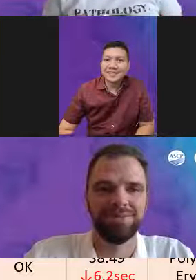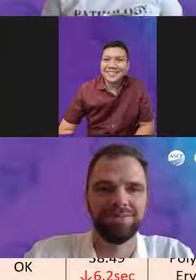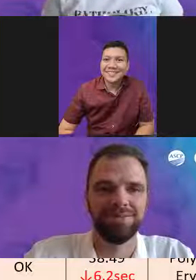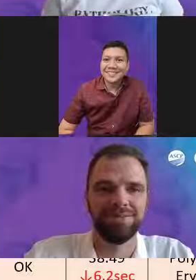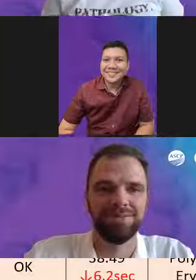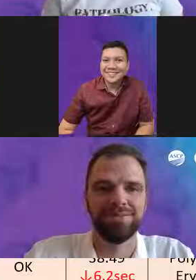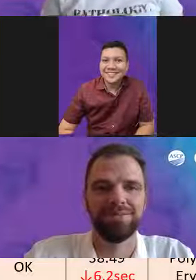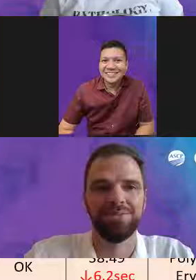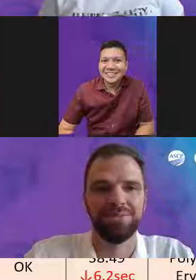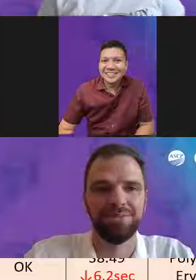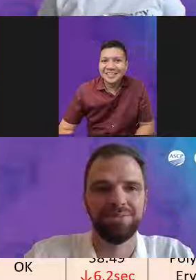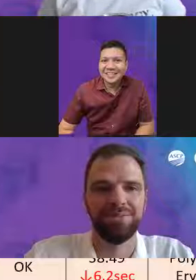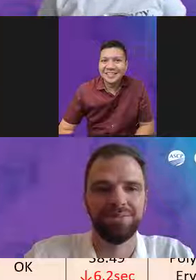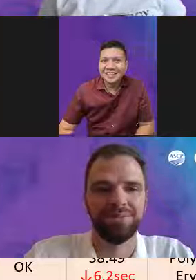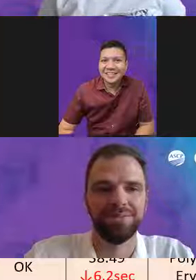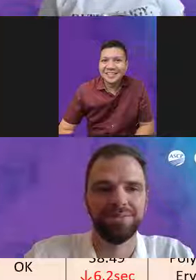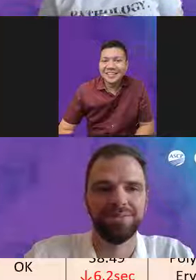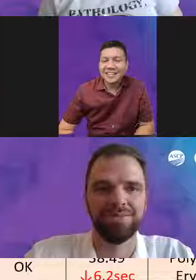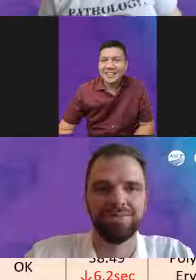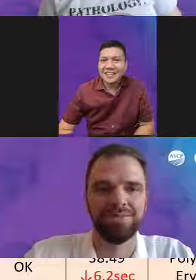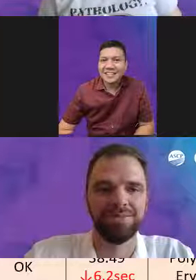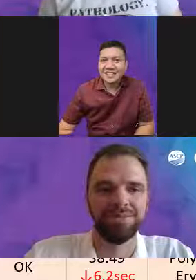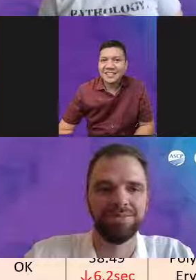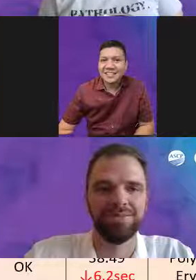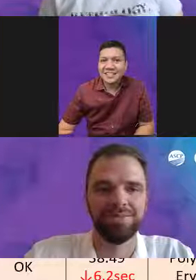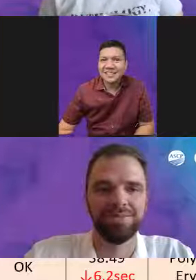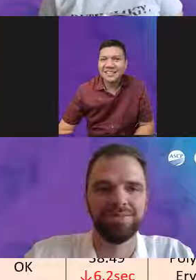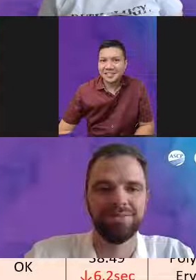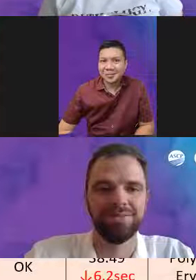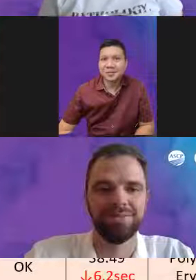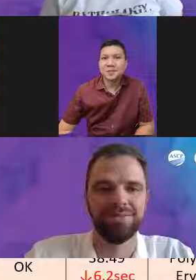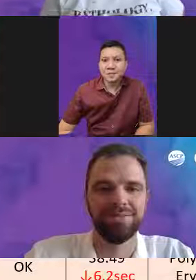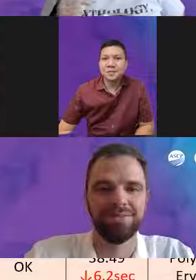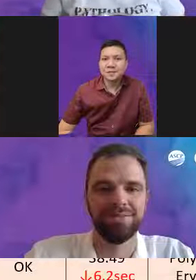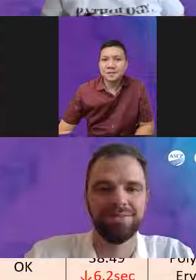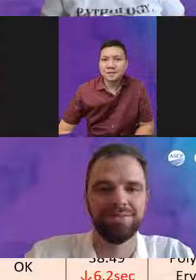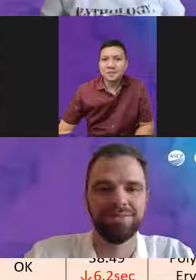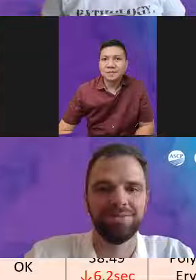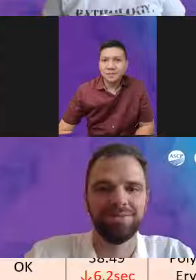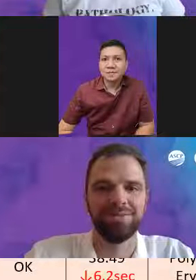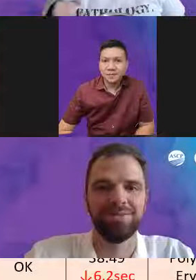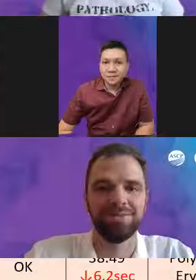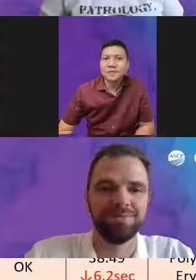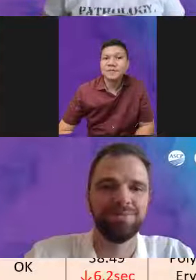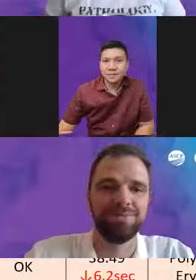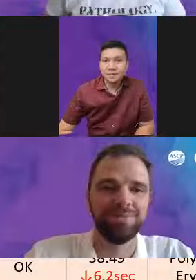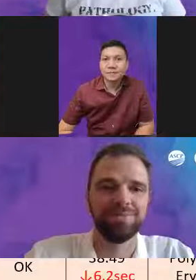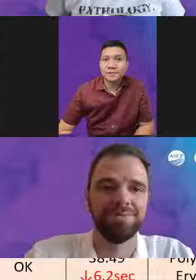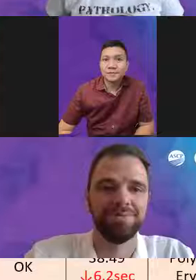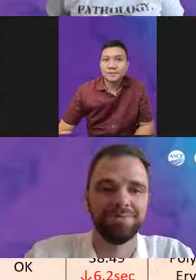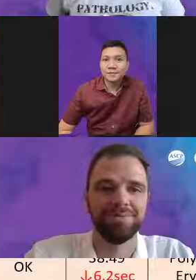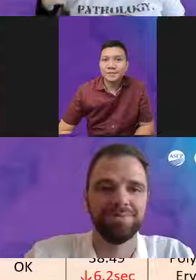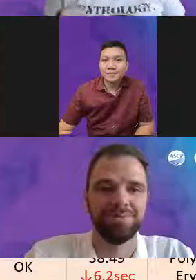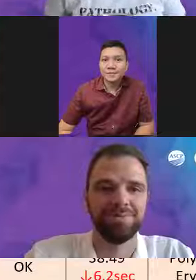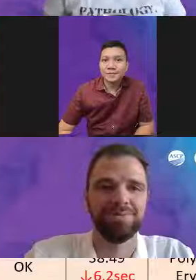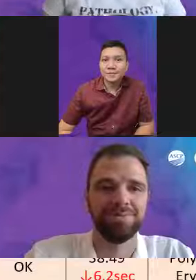that global competition. Your program director or faculty does not need to submit for you. This is all individual play. So you stand up for